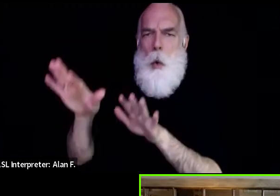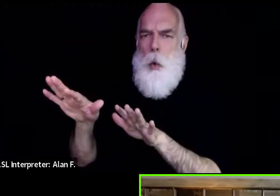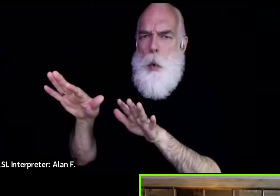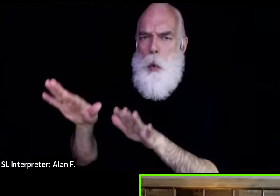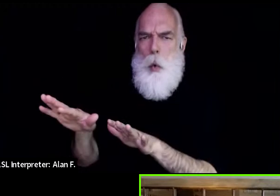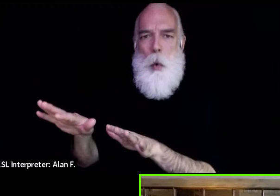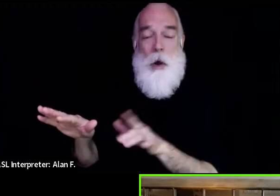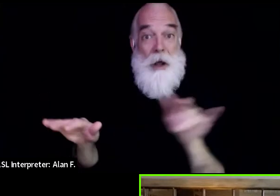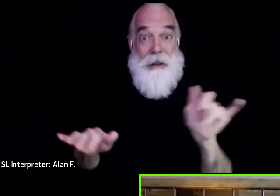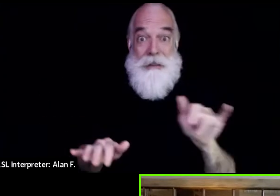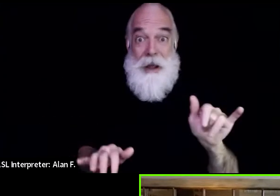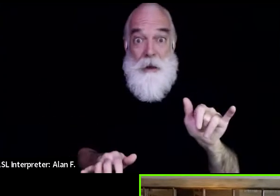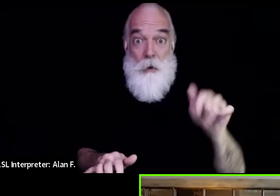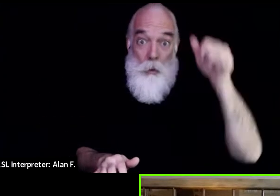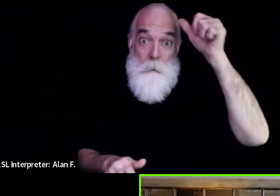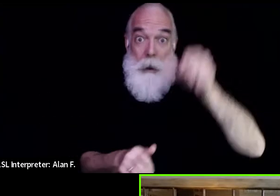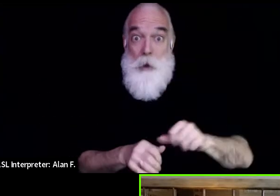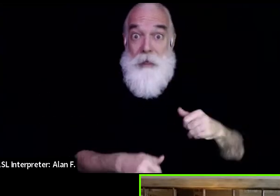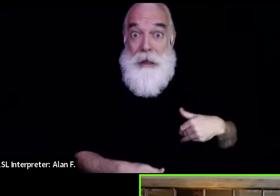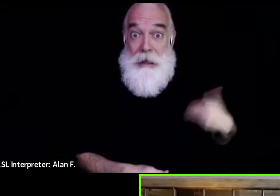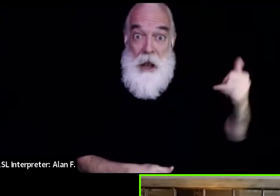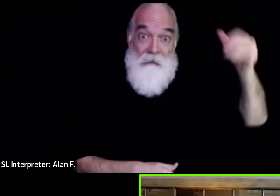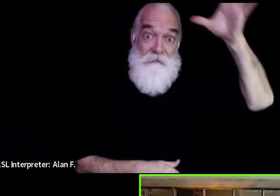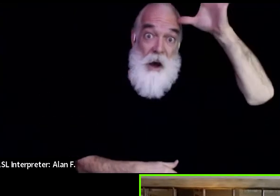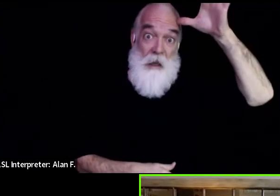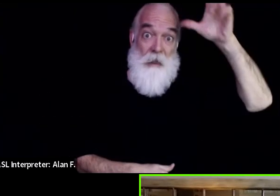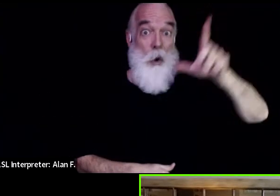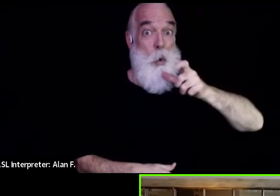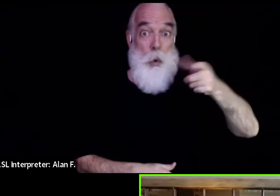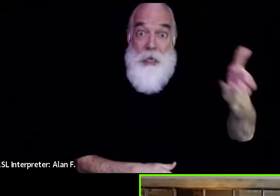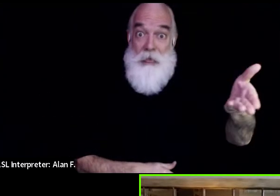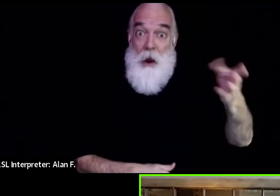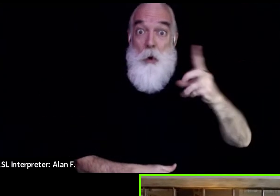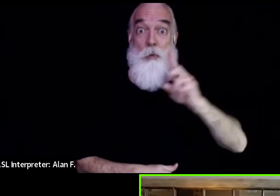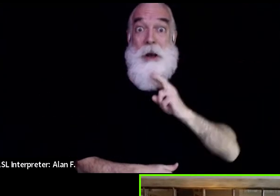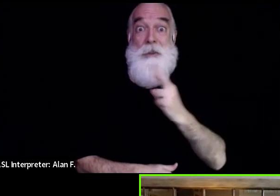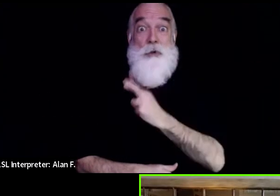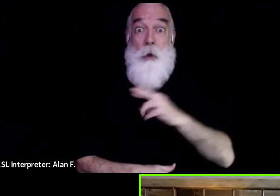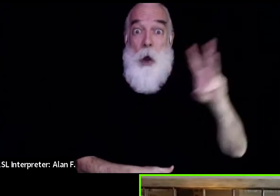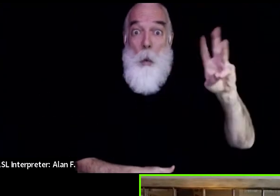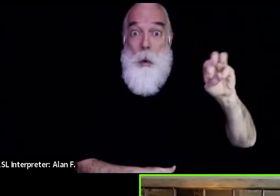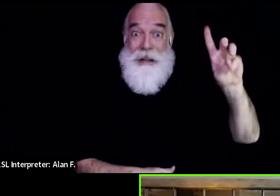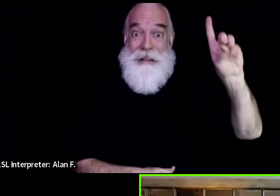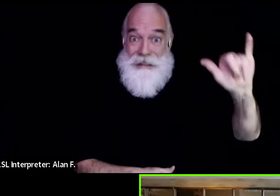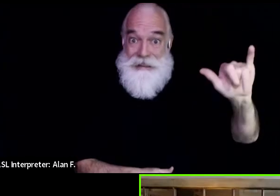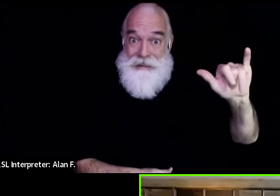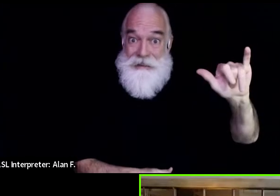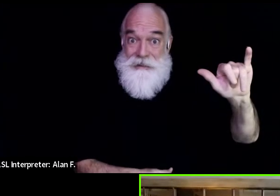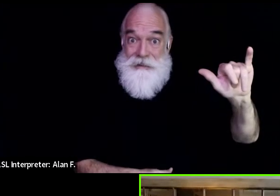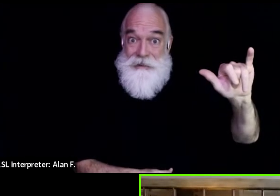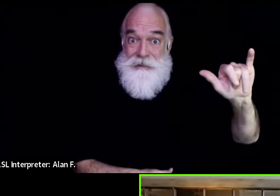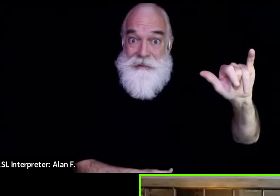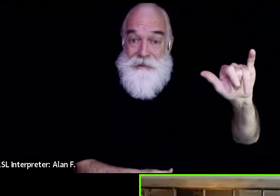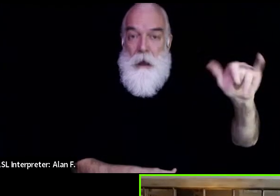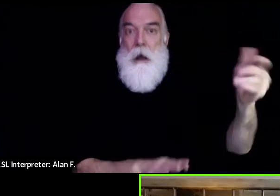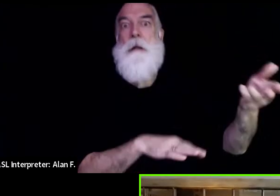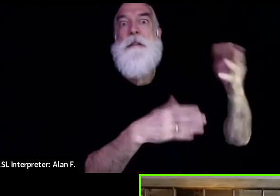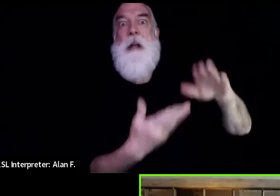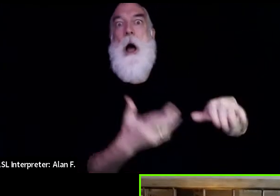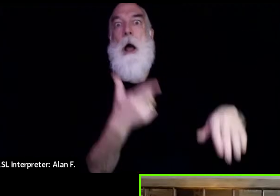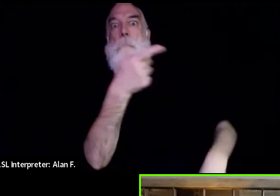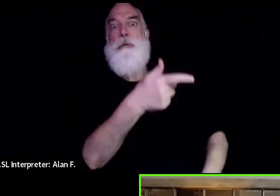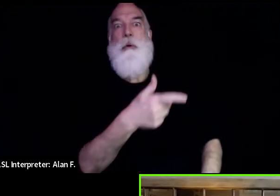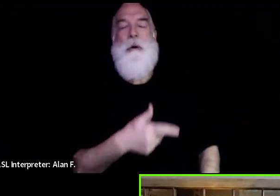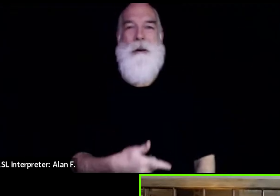at Wendy's, you take a taser, our officers are trained to shoot to kill because the taser is considered a